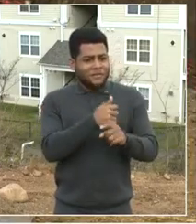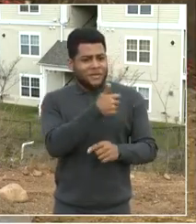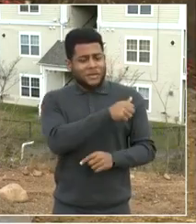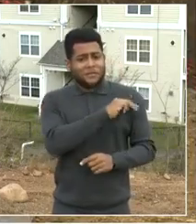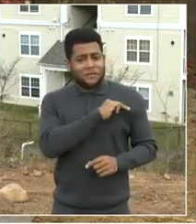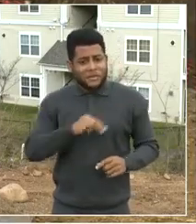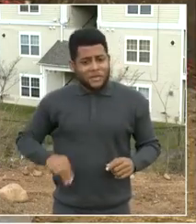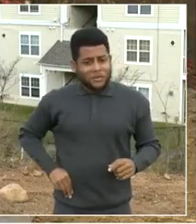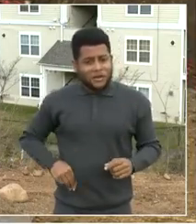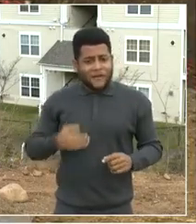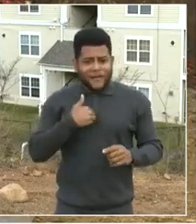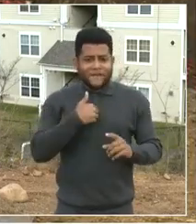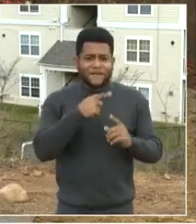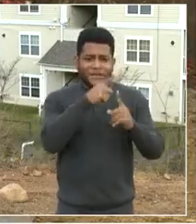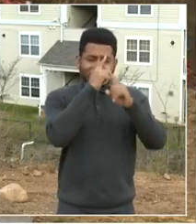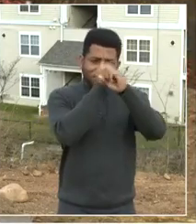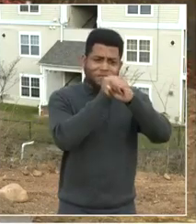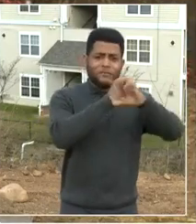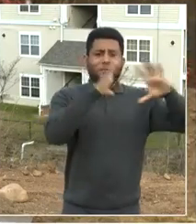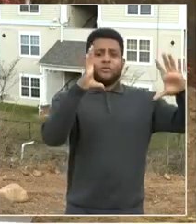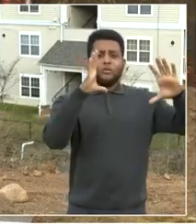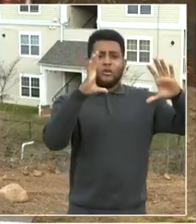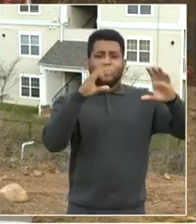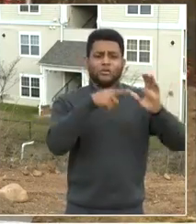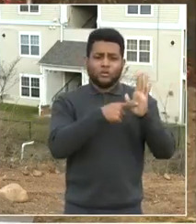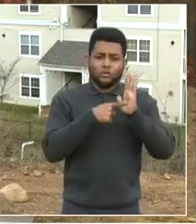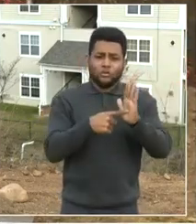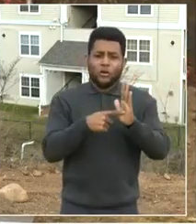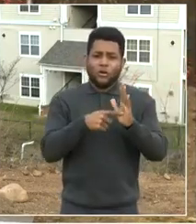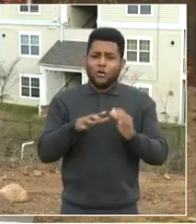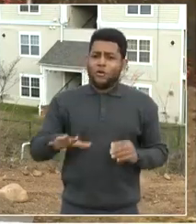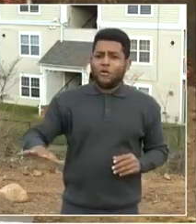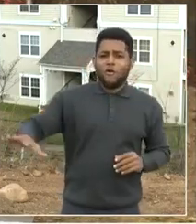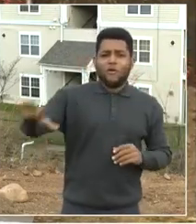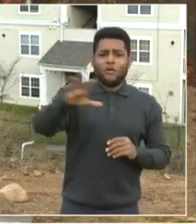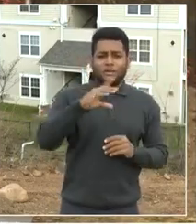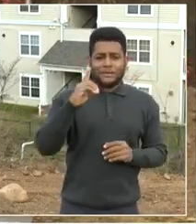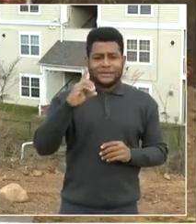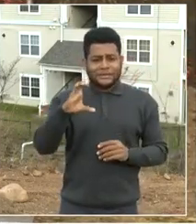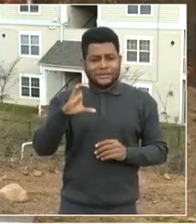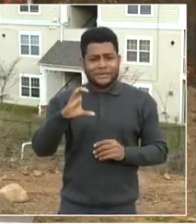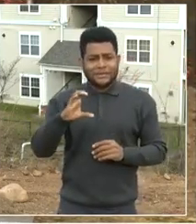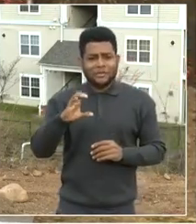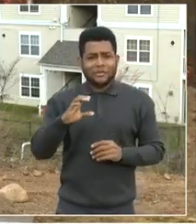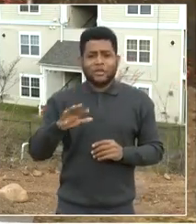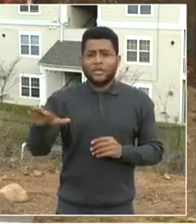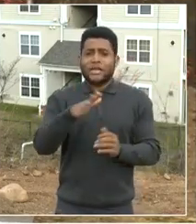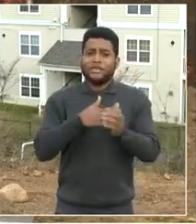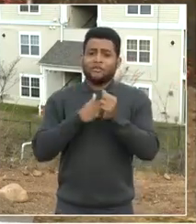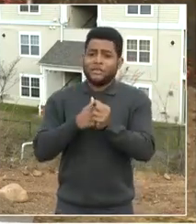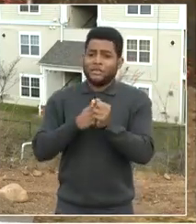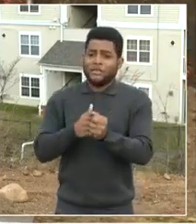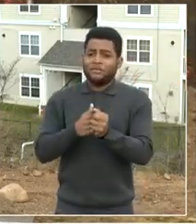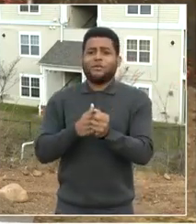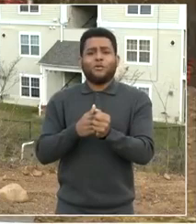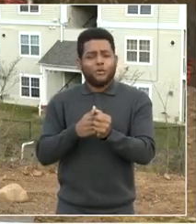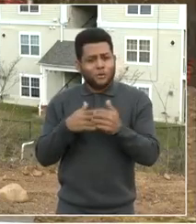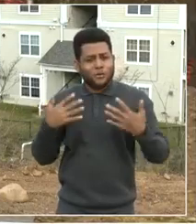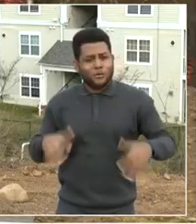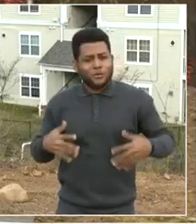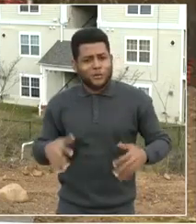that she has exemplified nationwide. And we would not be standing on this land if DHCD had not sold it to